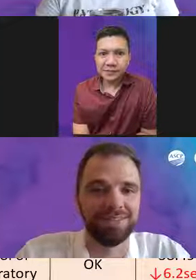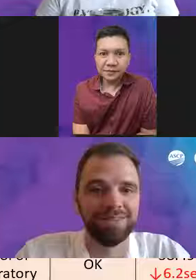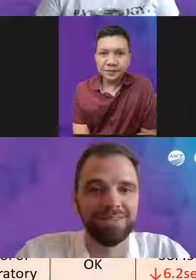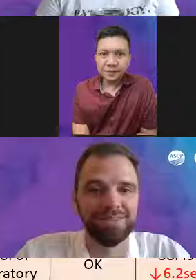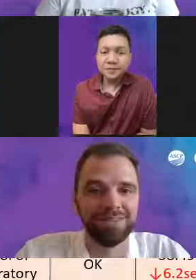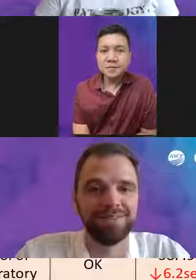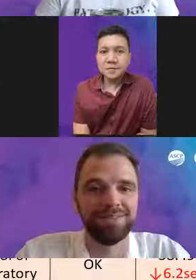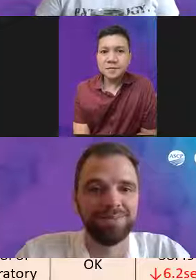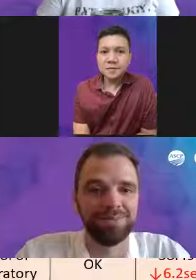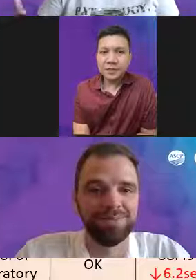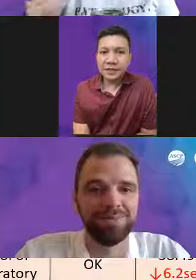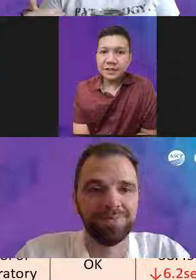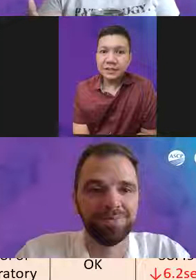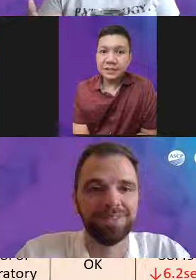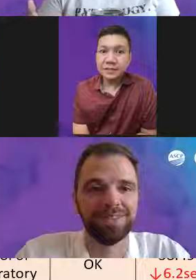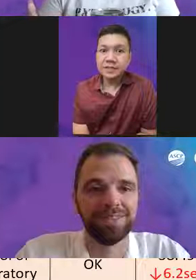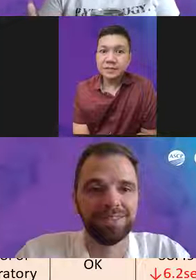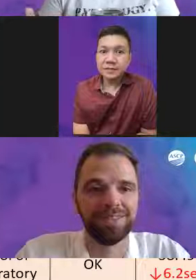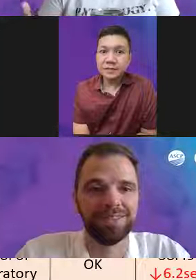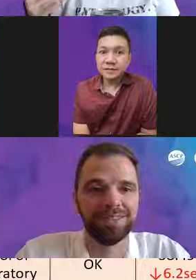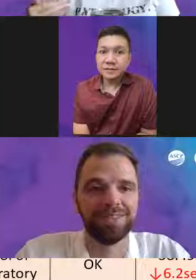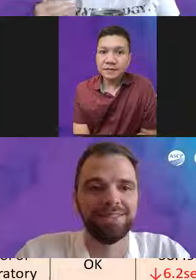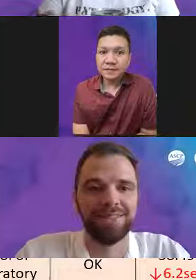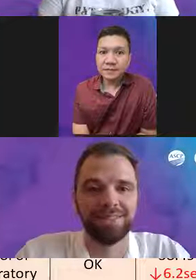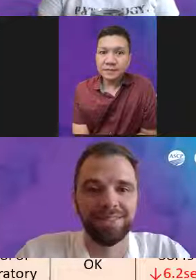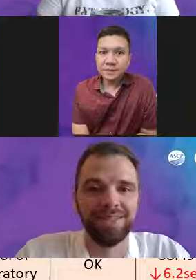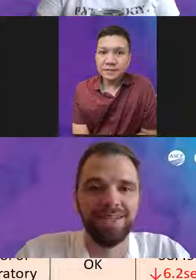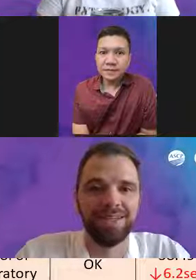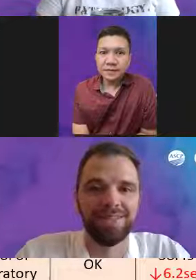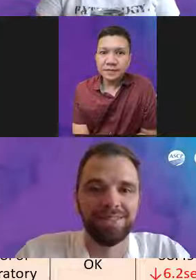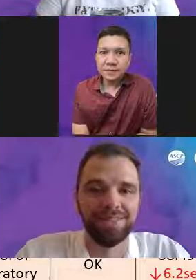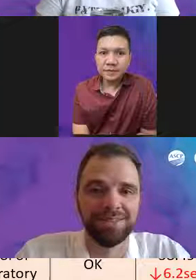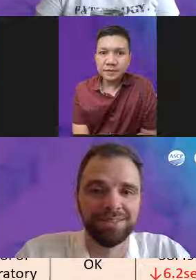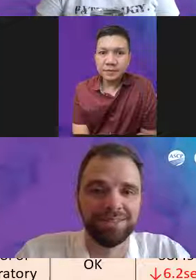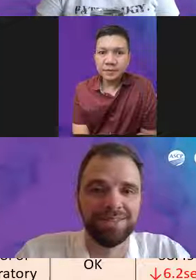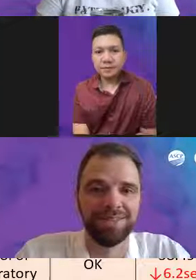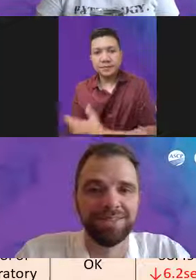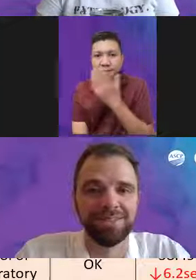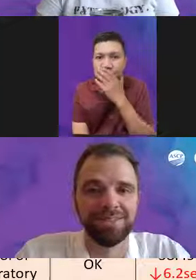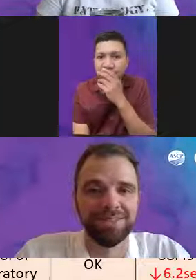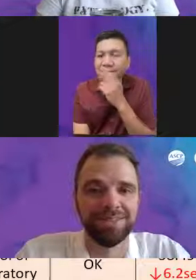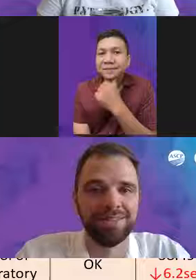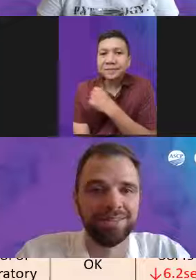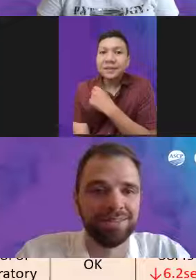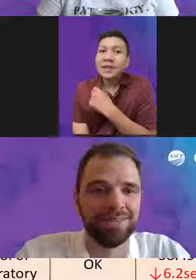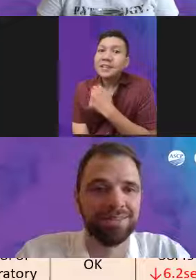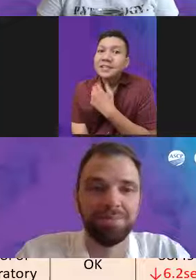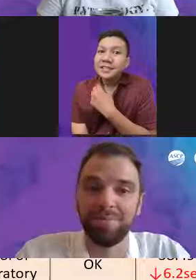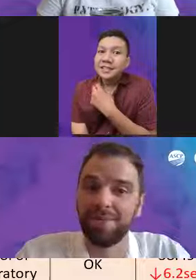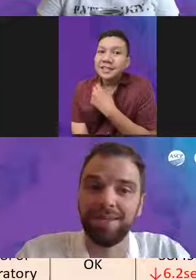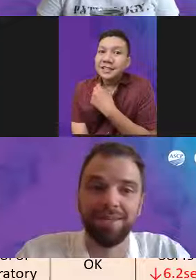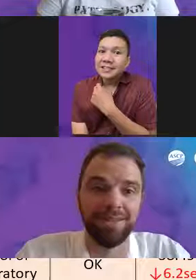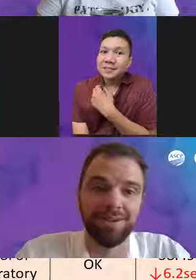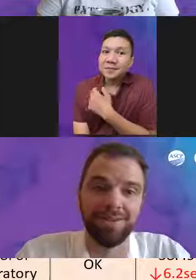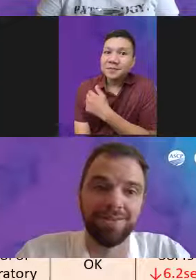We'll see selfies at in the next couple of slides here, but they are really carrying us this week